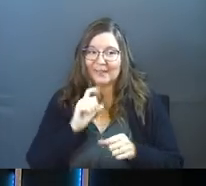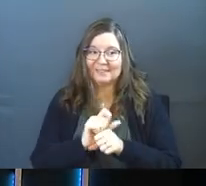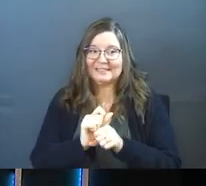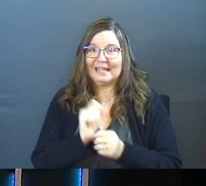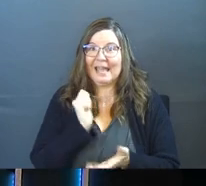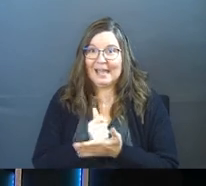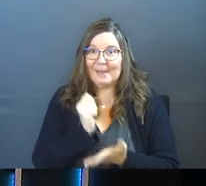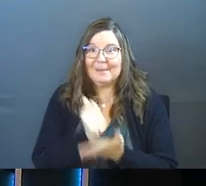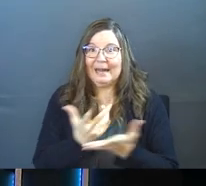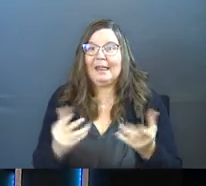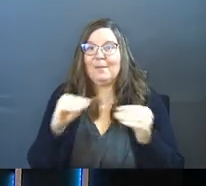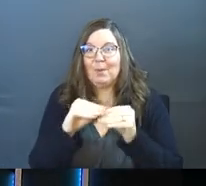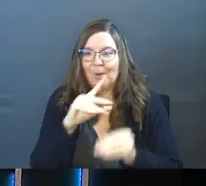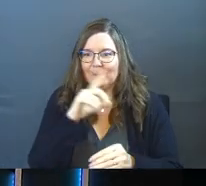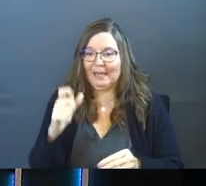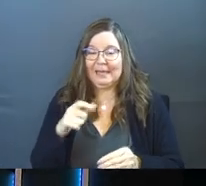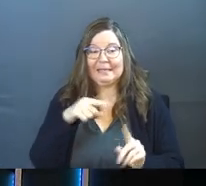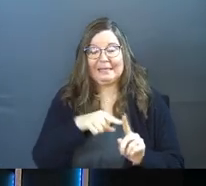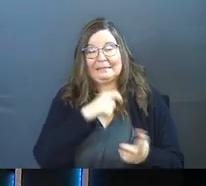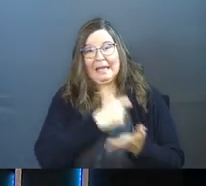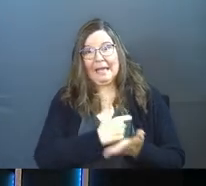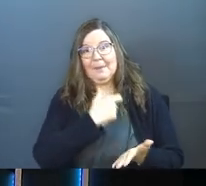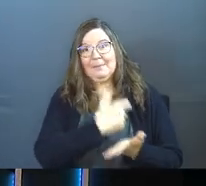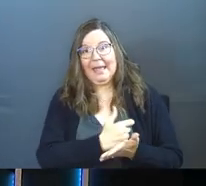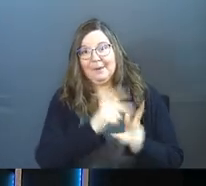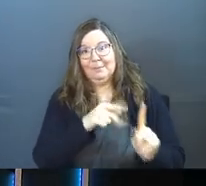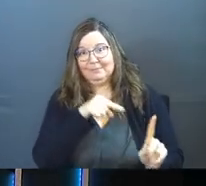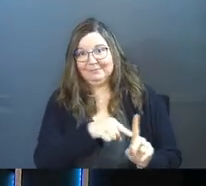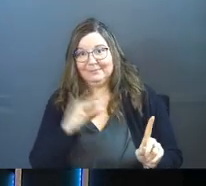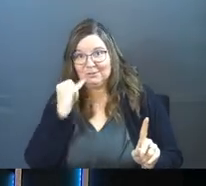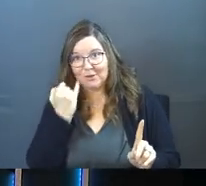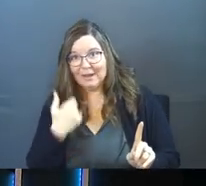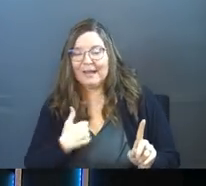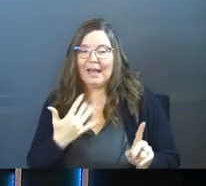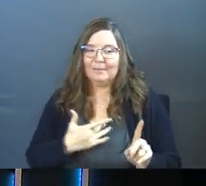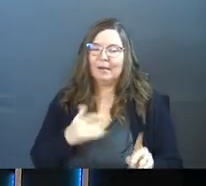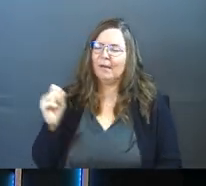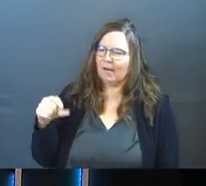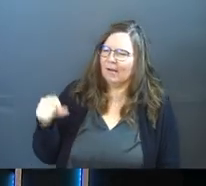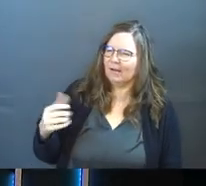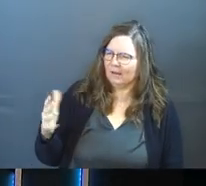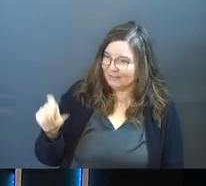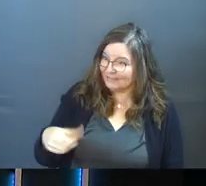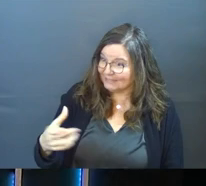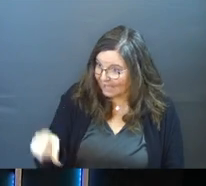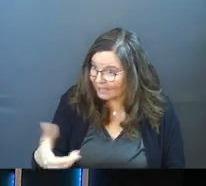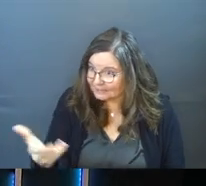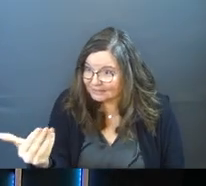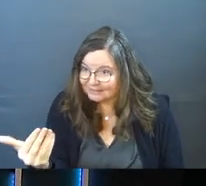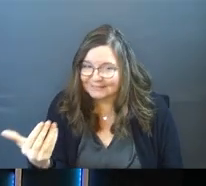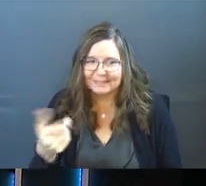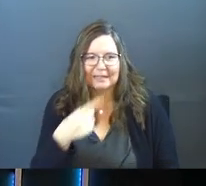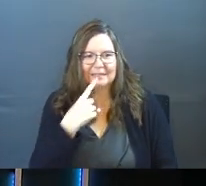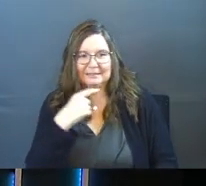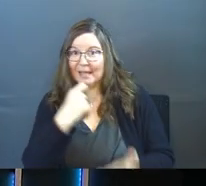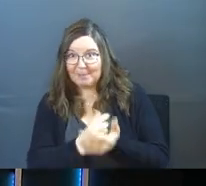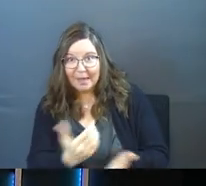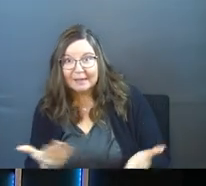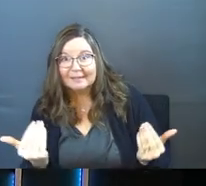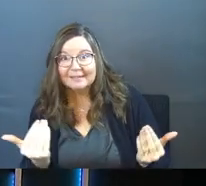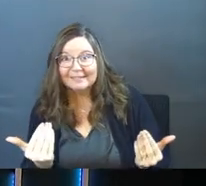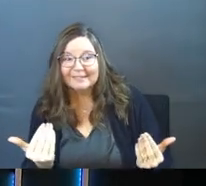say amen a lot more because he is an amener. You know, I'm usually a yeah, I'll go with yes, and but he goes,